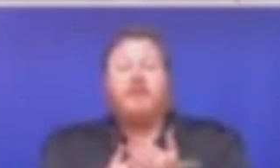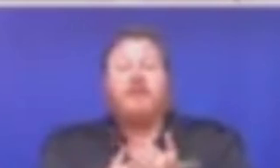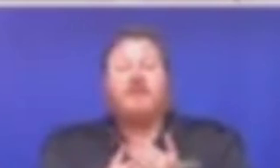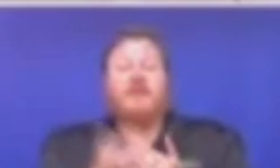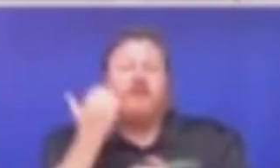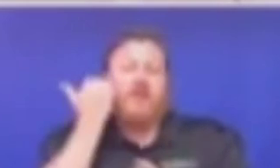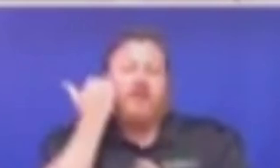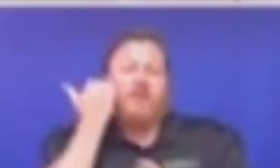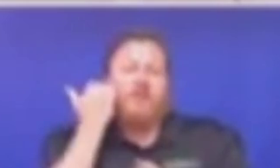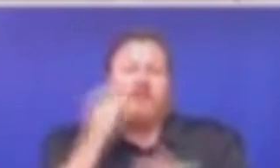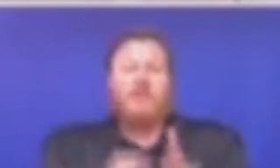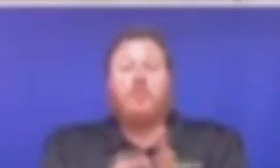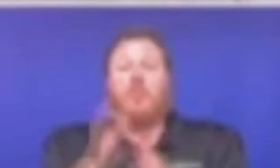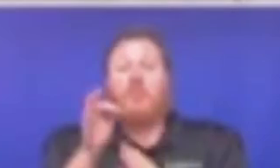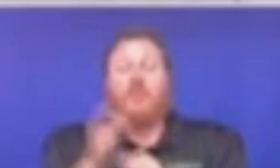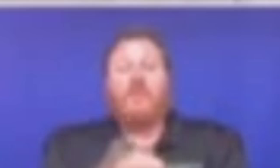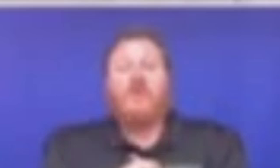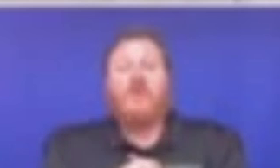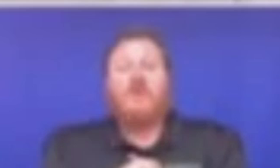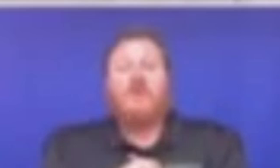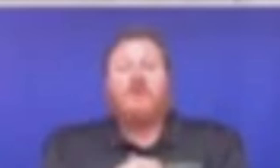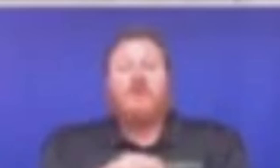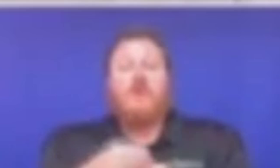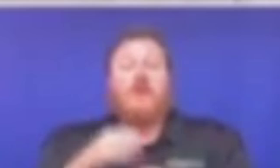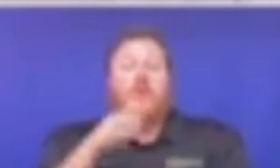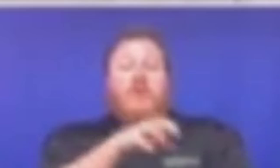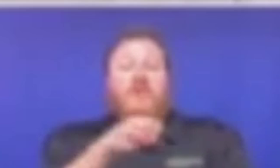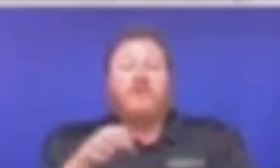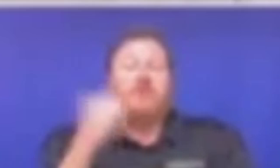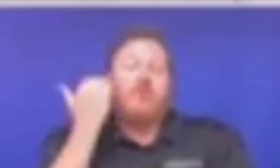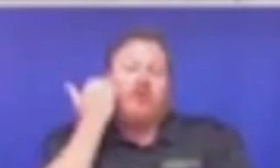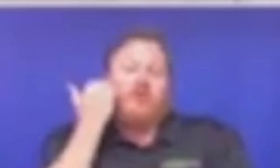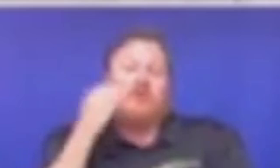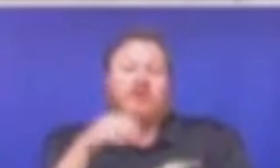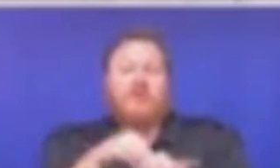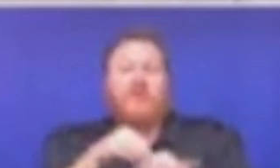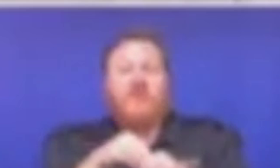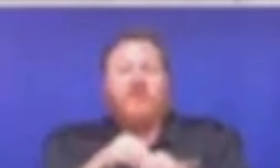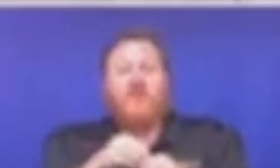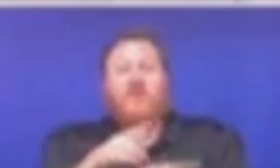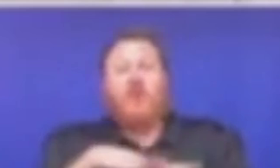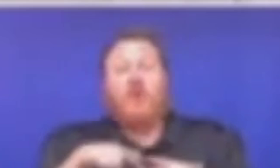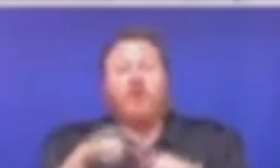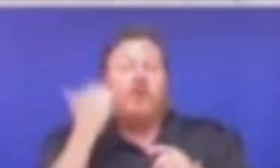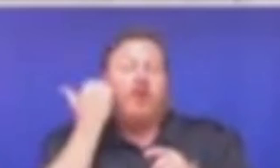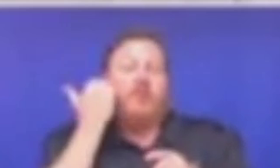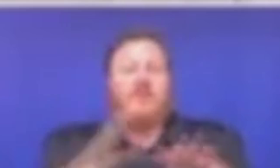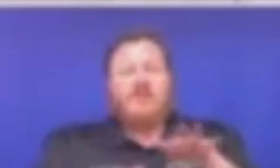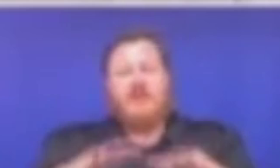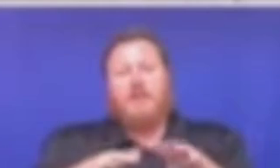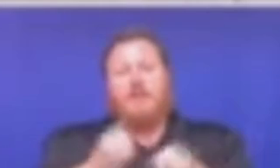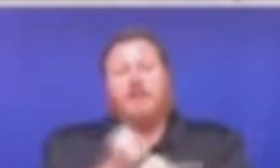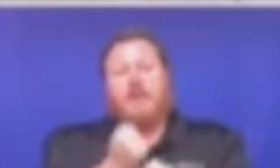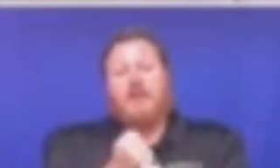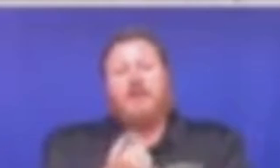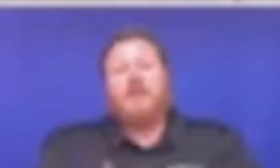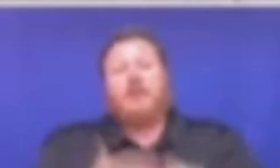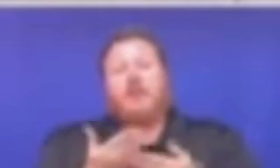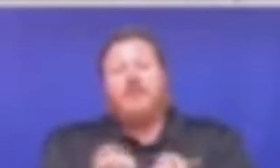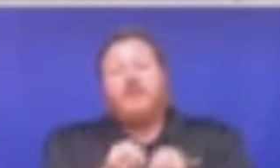state, we will work with provincial governments to stabilize local government and improve service